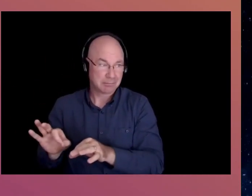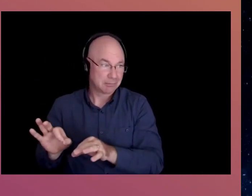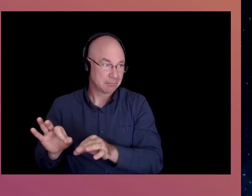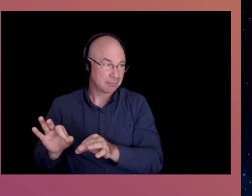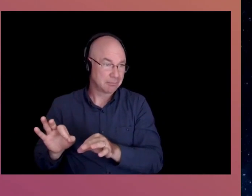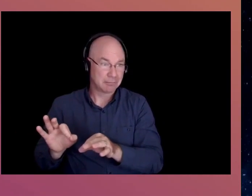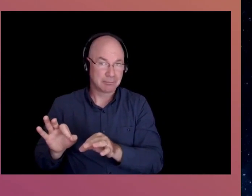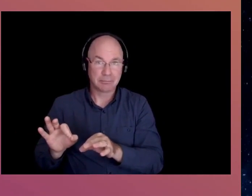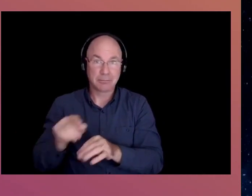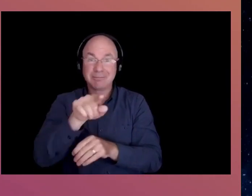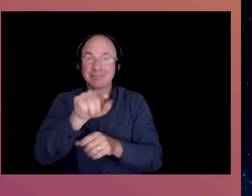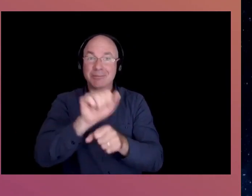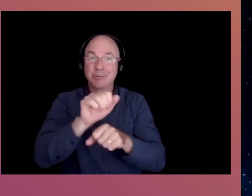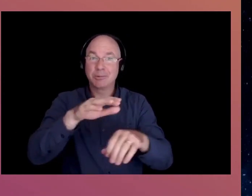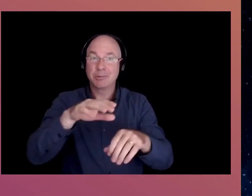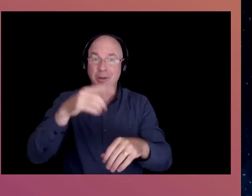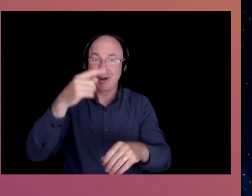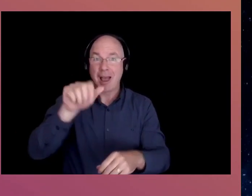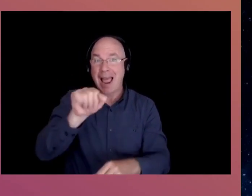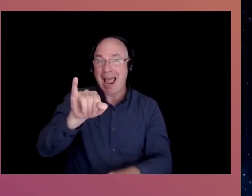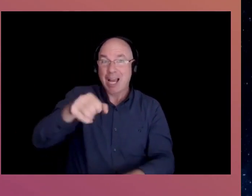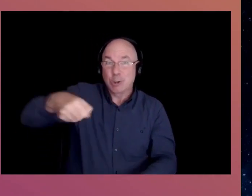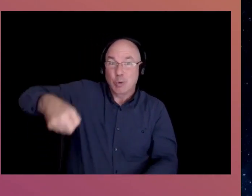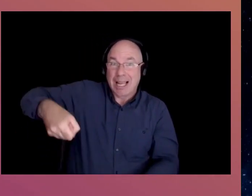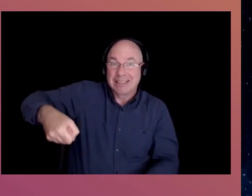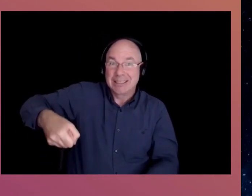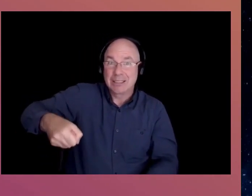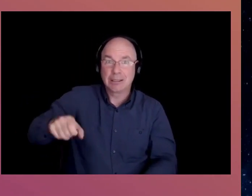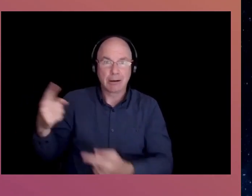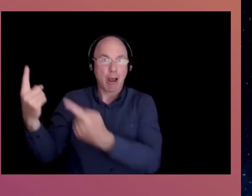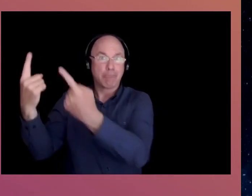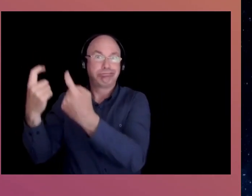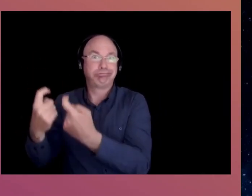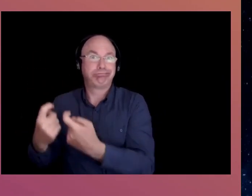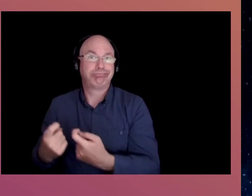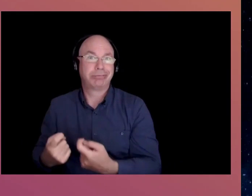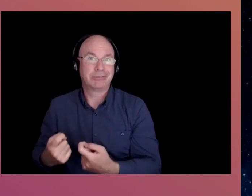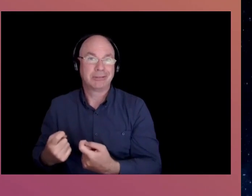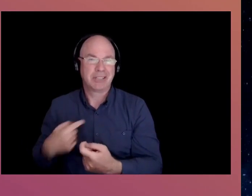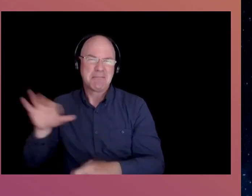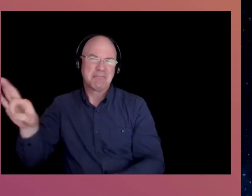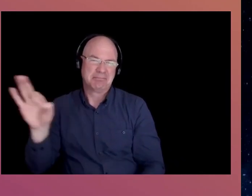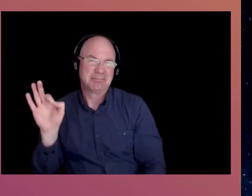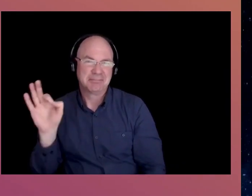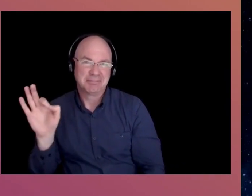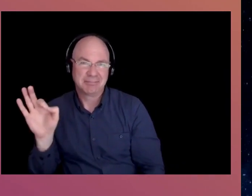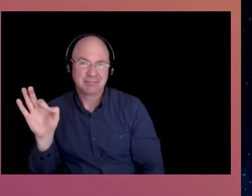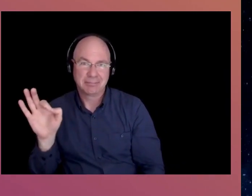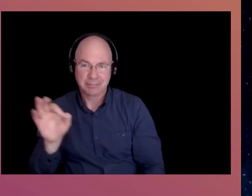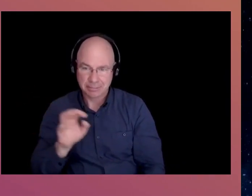Your work on the AI suitcase is especially gathering questions. So I'm going to start with this one from Vinoba